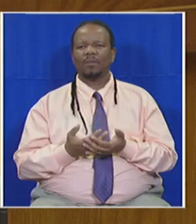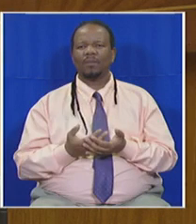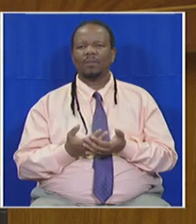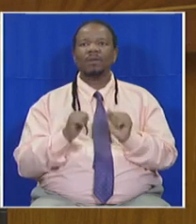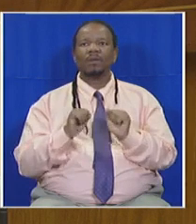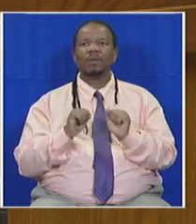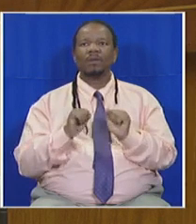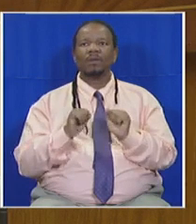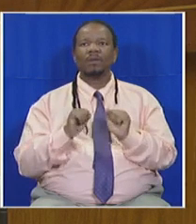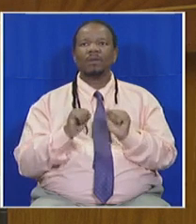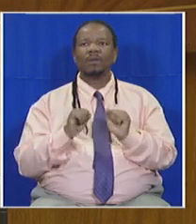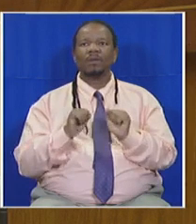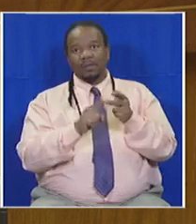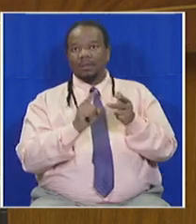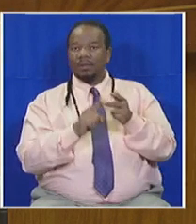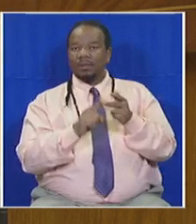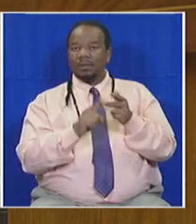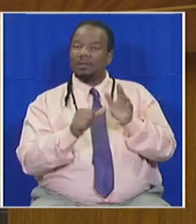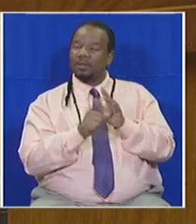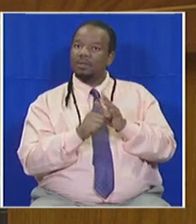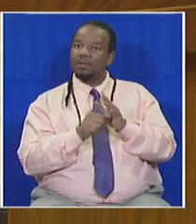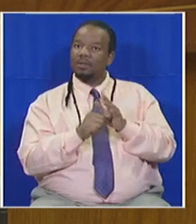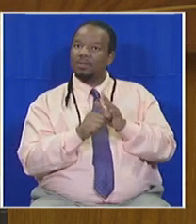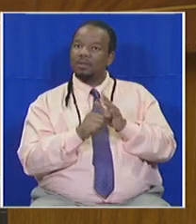itself progress. Siyaphambili.